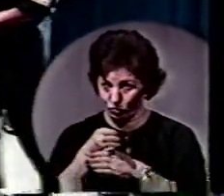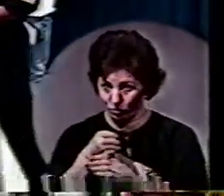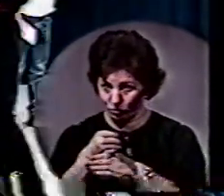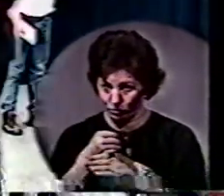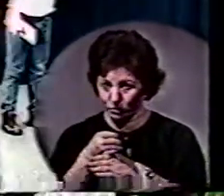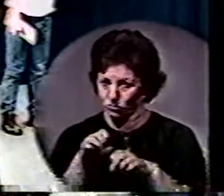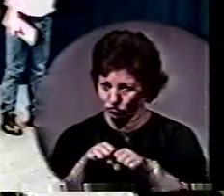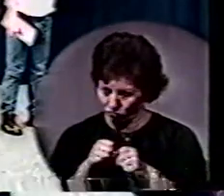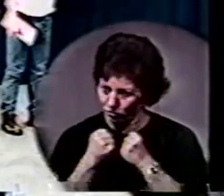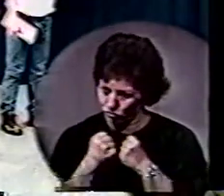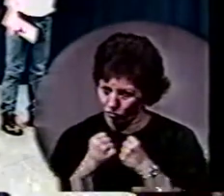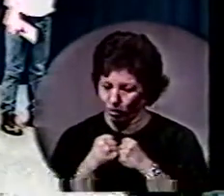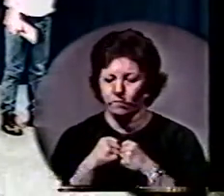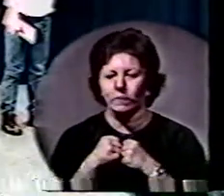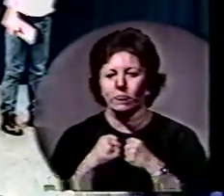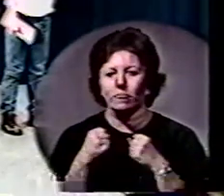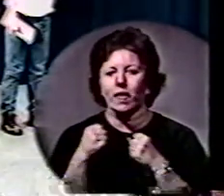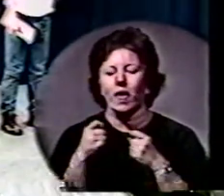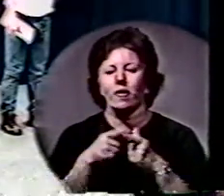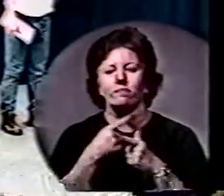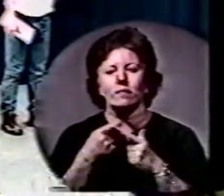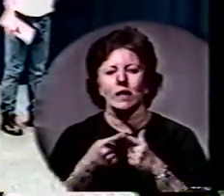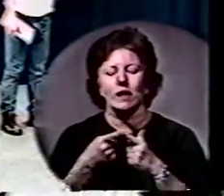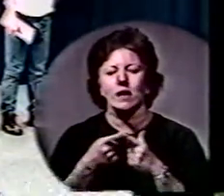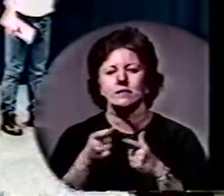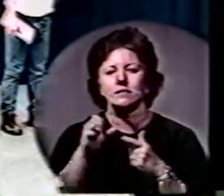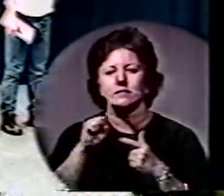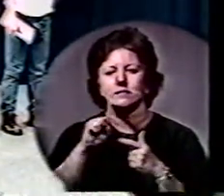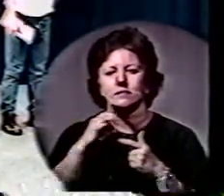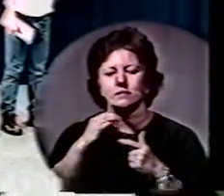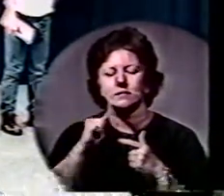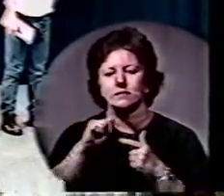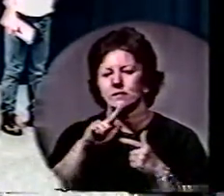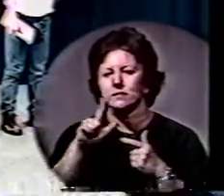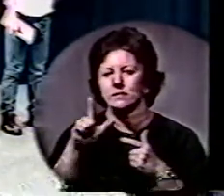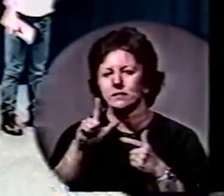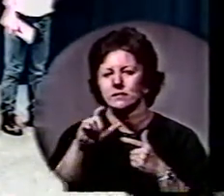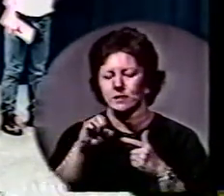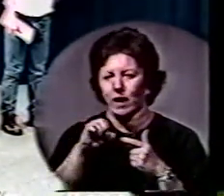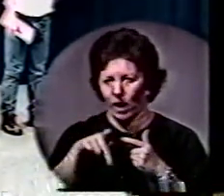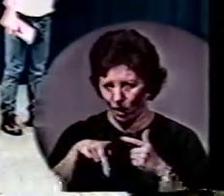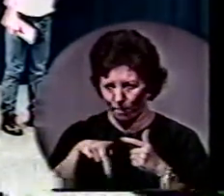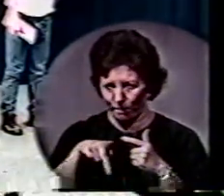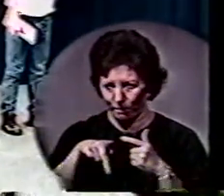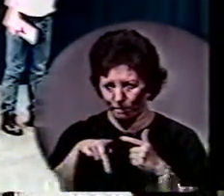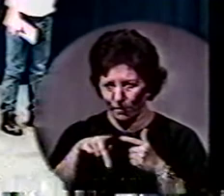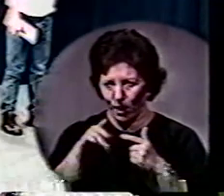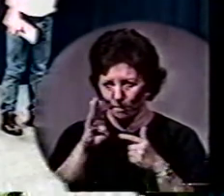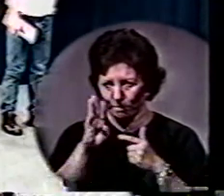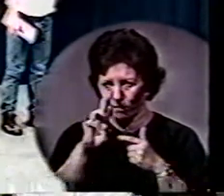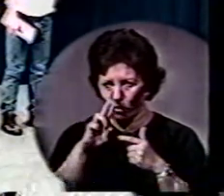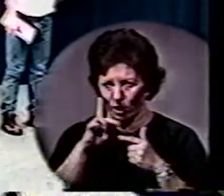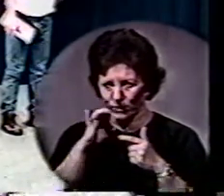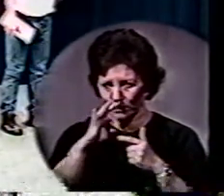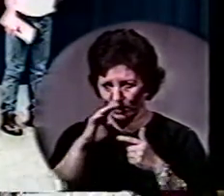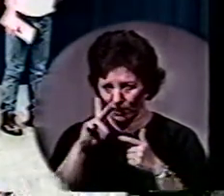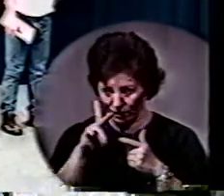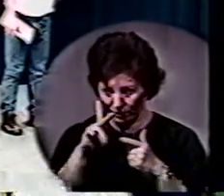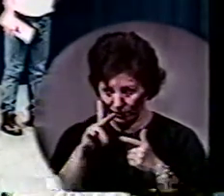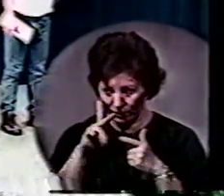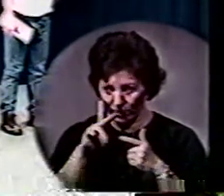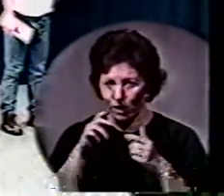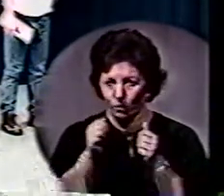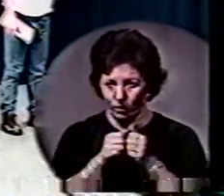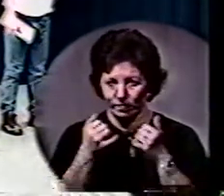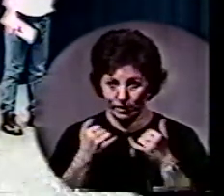one is a scallop break, which has a little more of a contour up here and makes it a little more of an easier surface to break than a cedar block. With